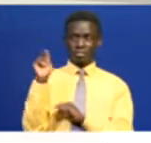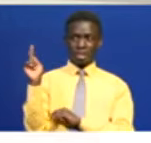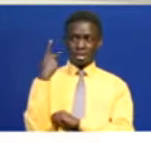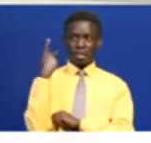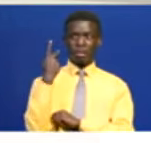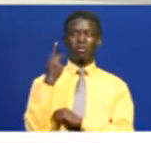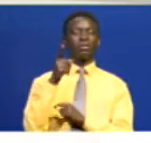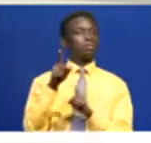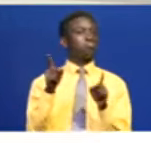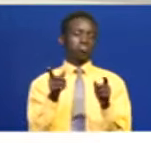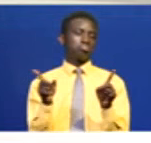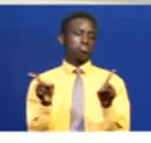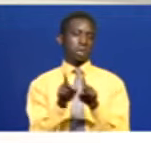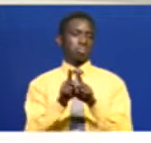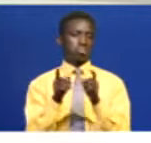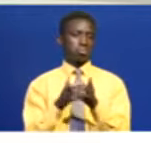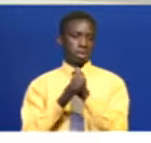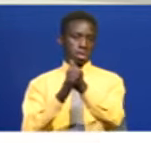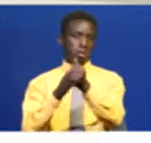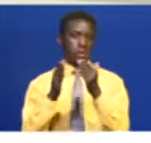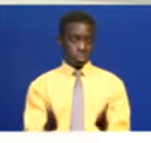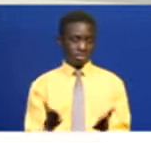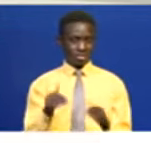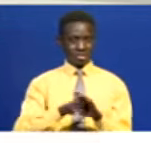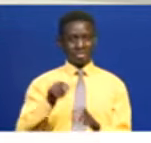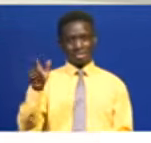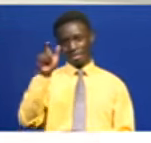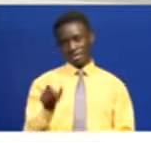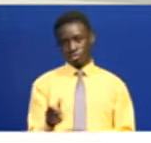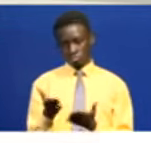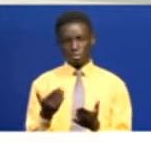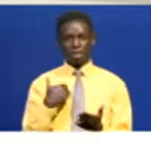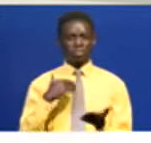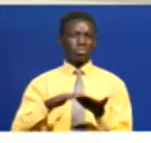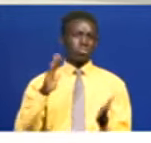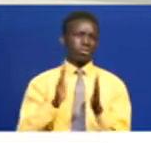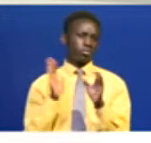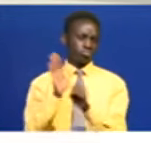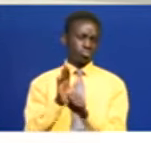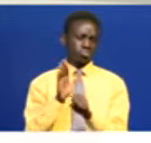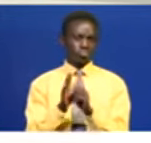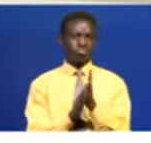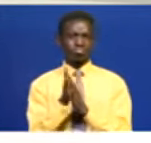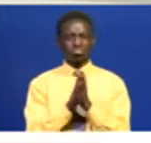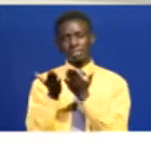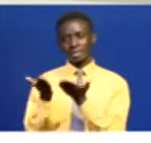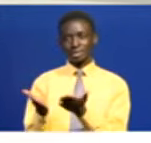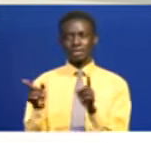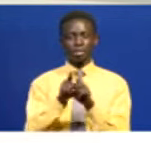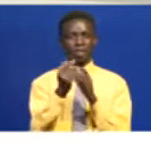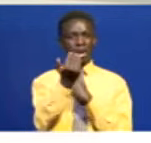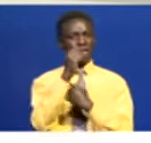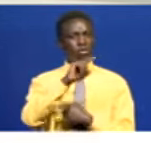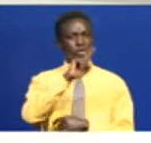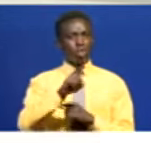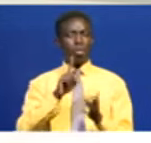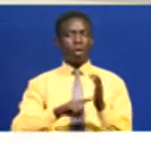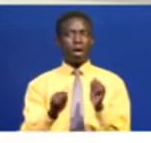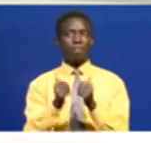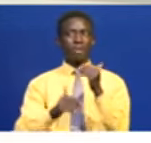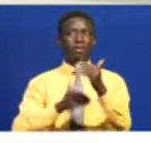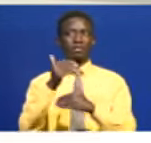is a leader in the region. Yes. And there is a lot of interest here. Mm. For example, you asked about the question, what happened even after? Yes.